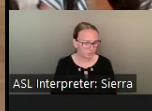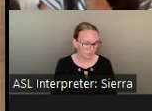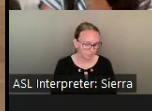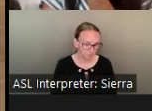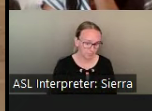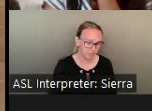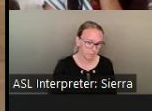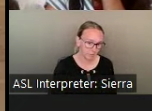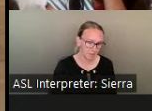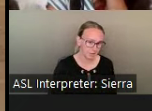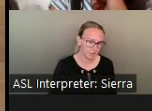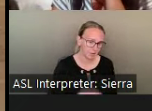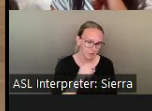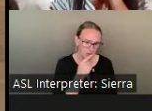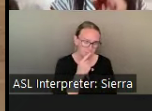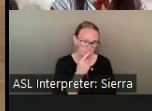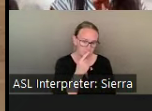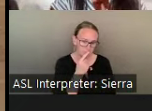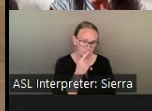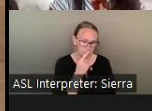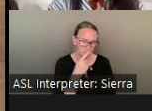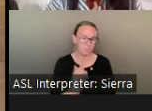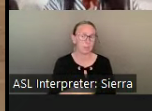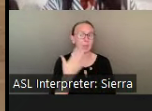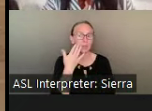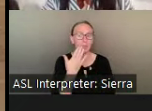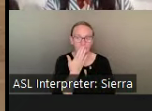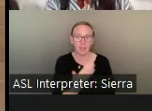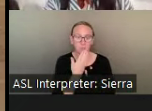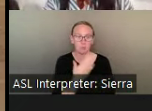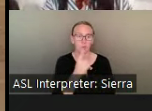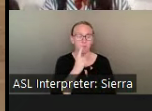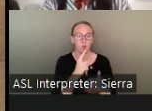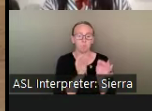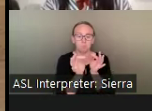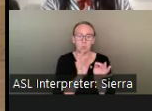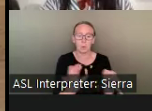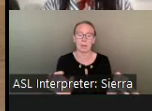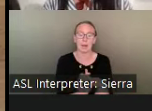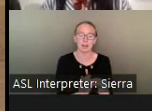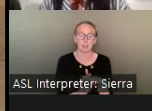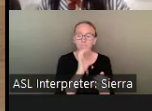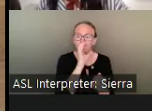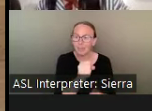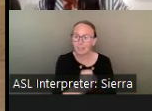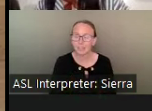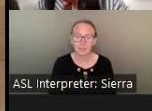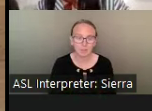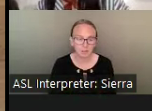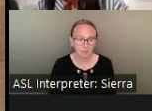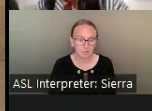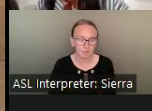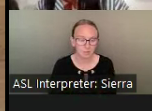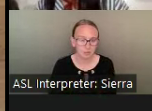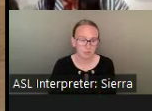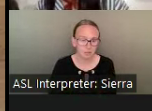so much for making the connection to what you saw here. That was fascinating, absolutely fascinating. What do you think is going to